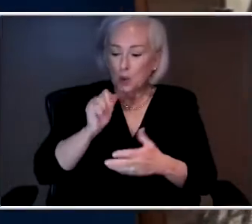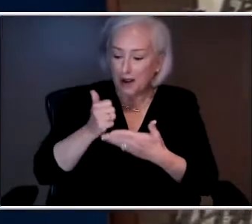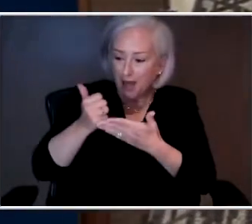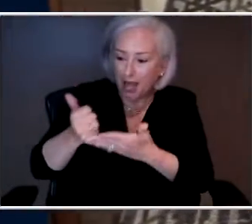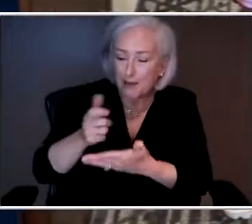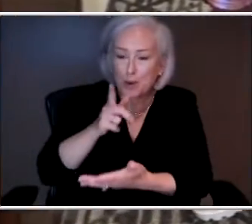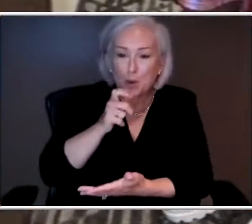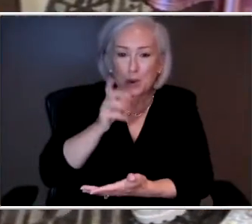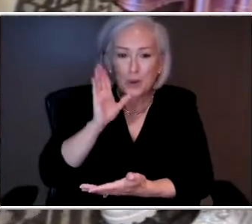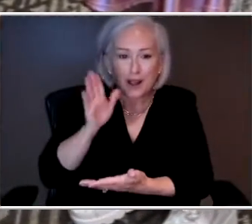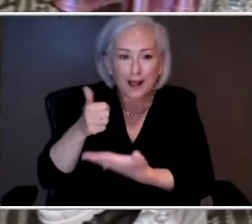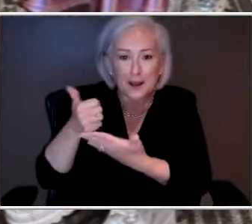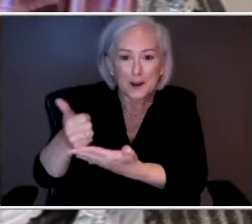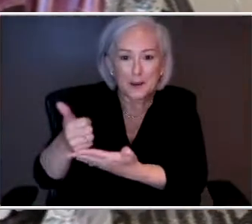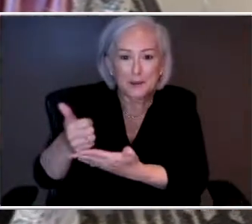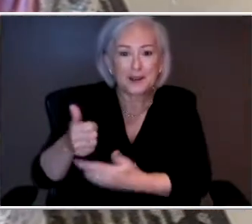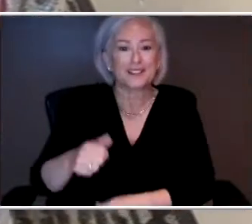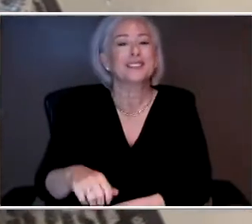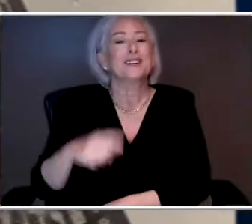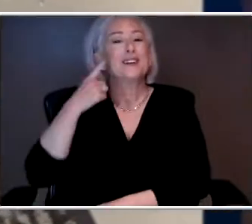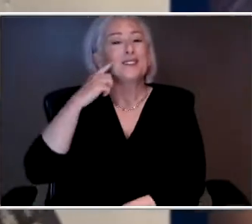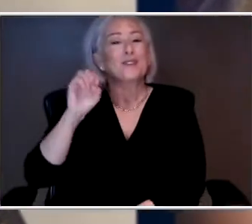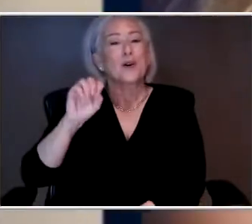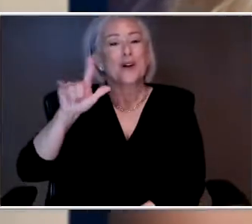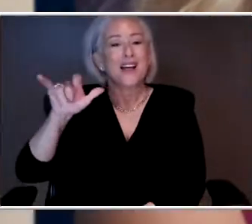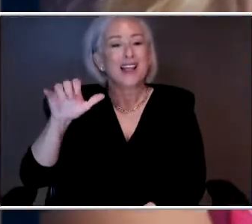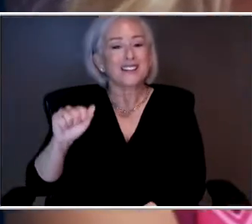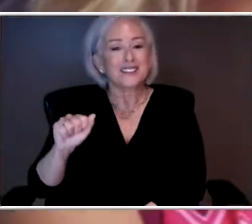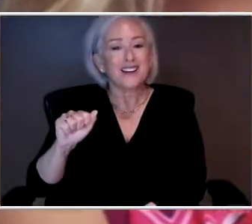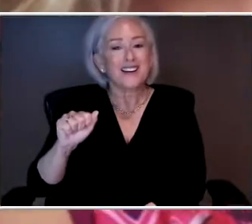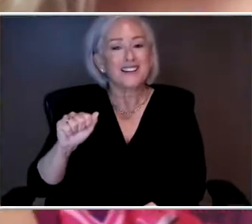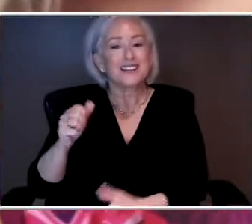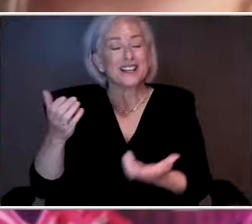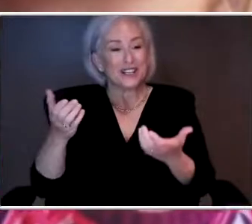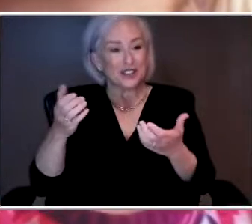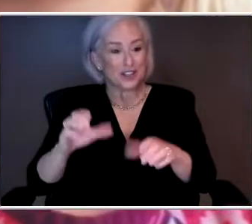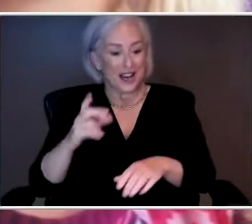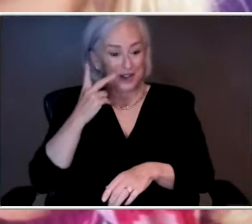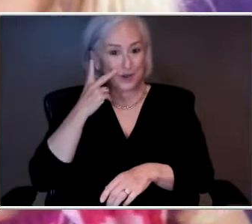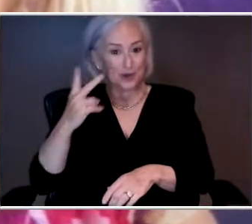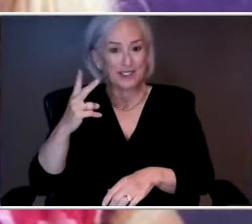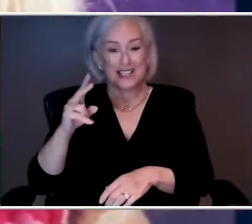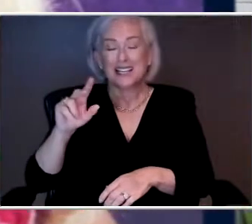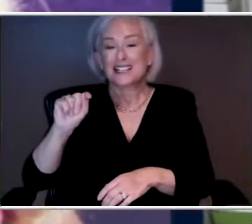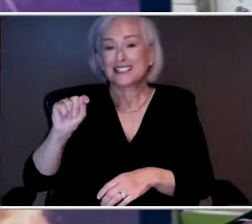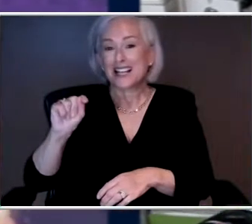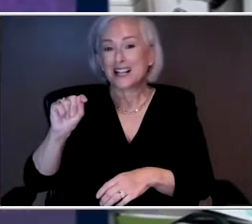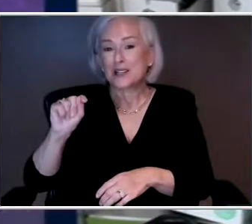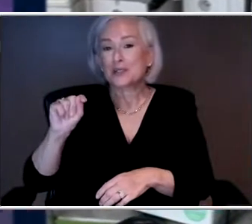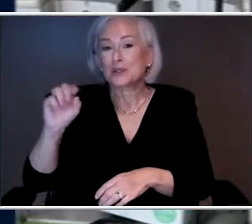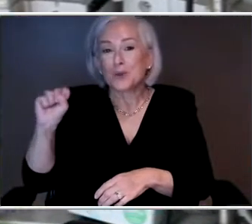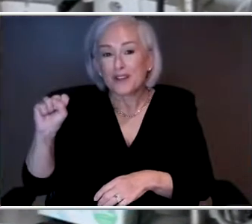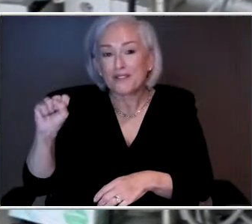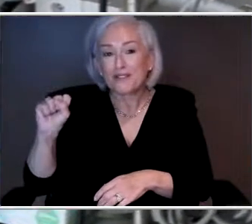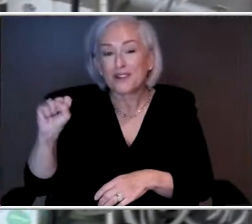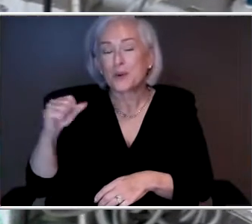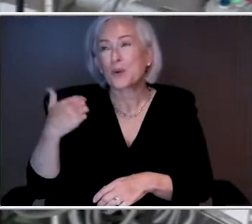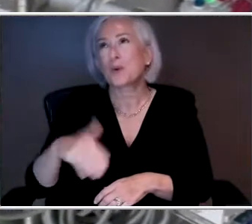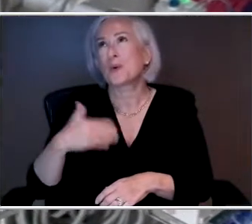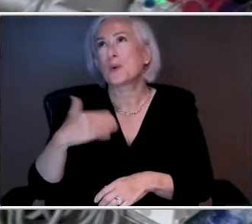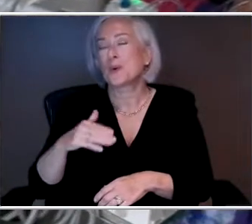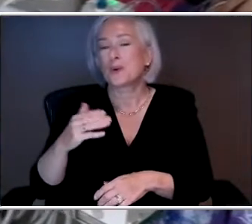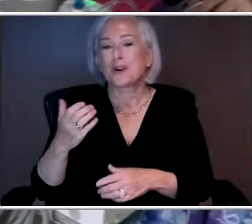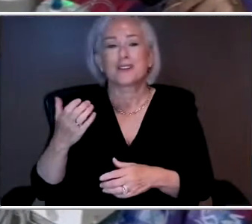Weimerslag, a chance to see Taylor Swift in concert in Kansas City was the ticket of a lifetime. We put diamonds with a heart around